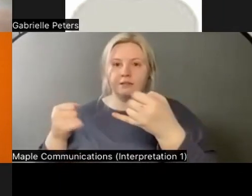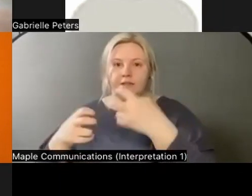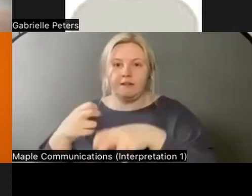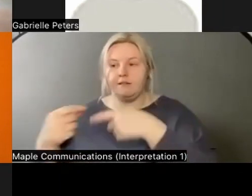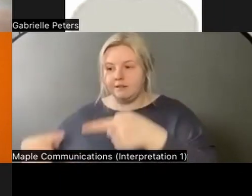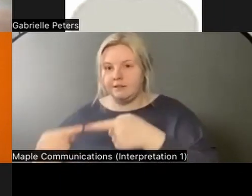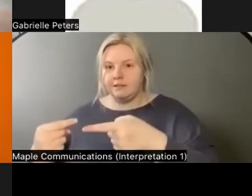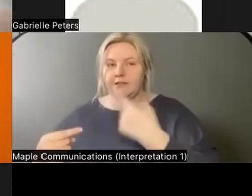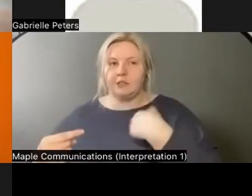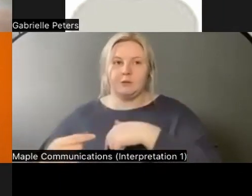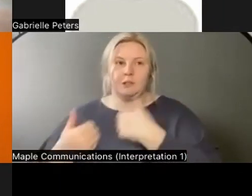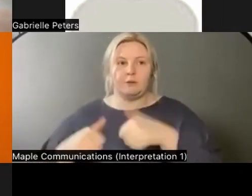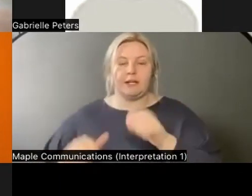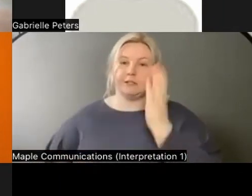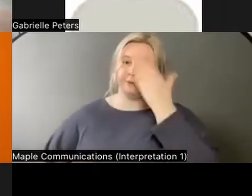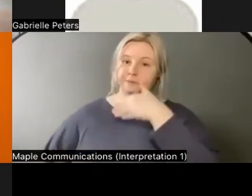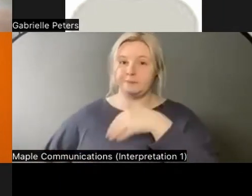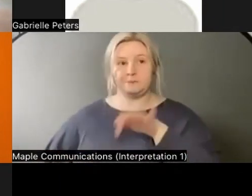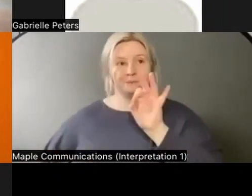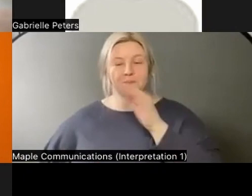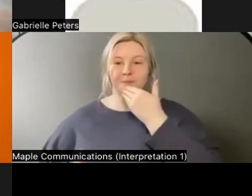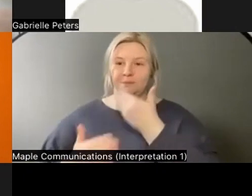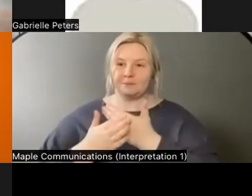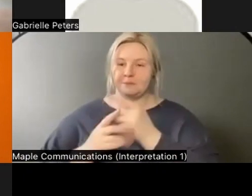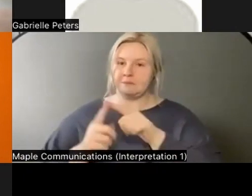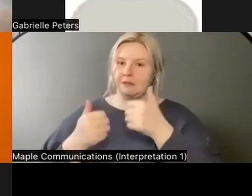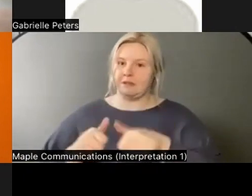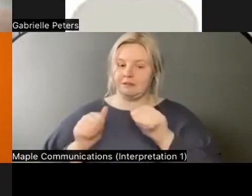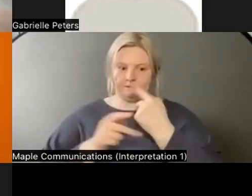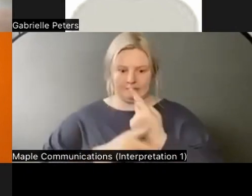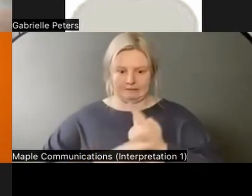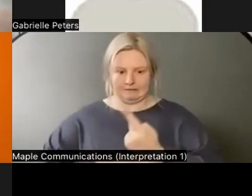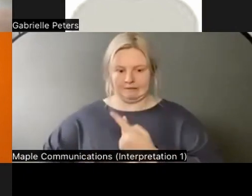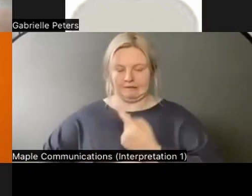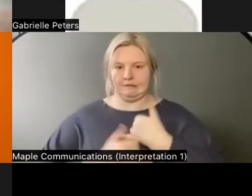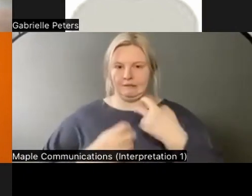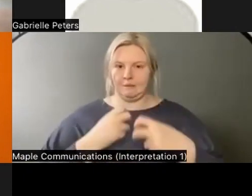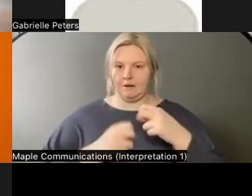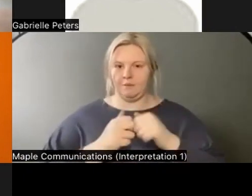Yeah. Yeah, we're equipping Zoom is what we're doing.